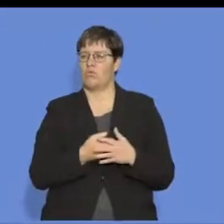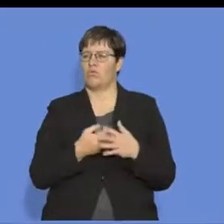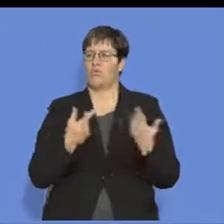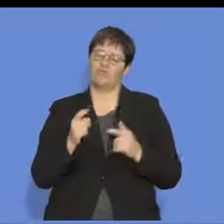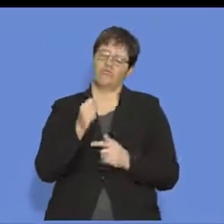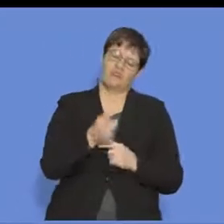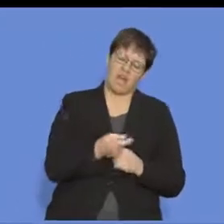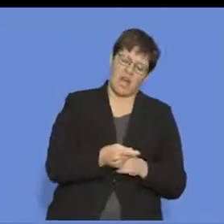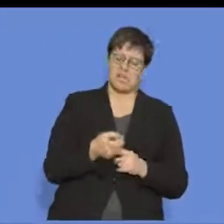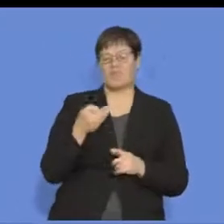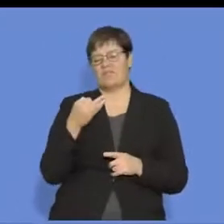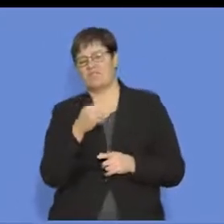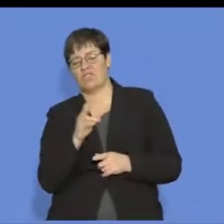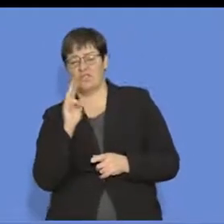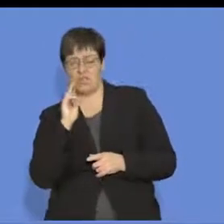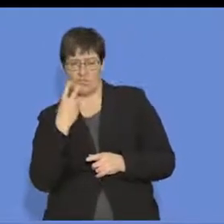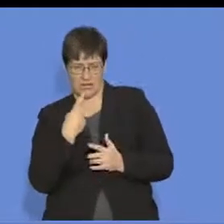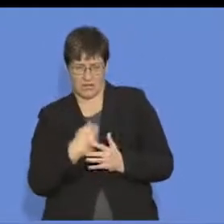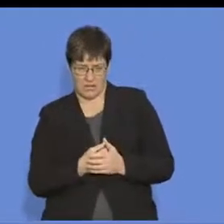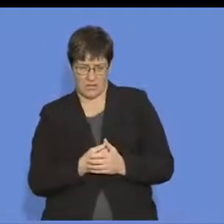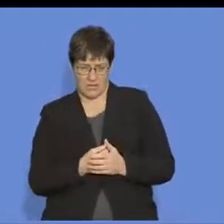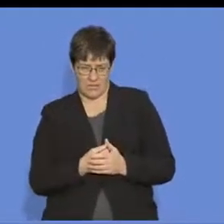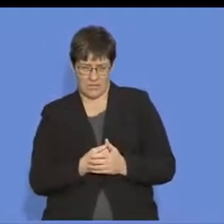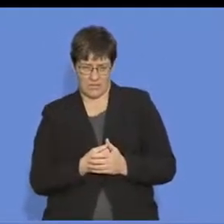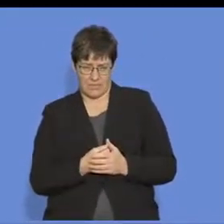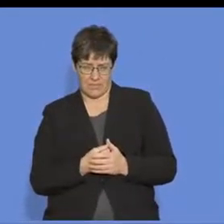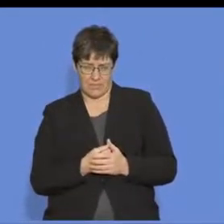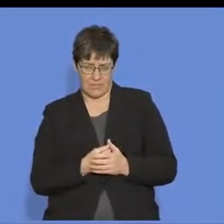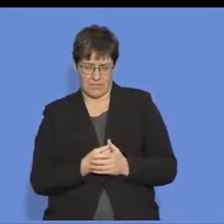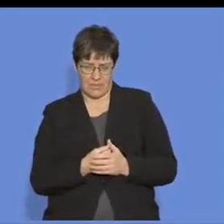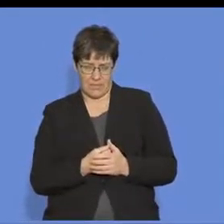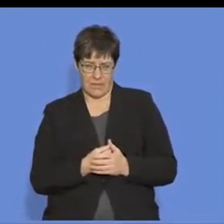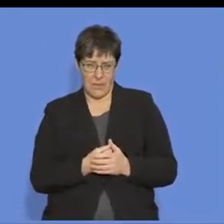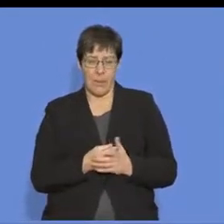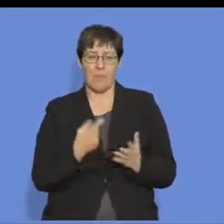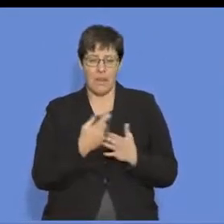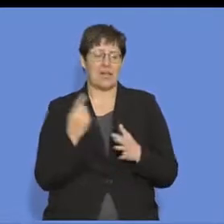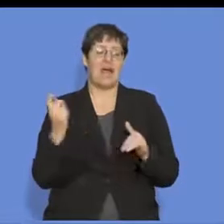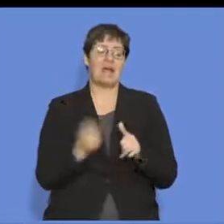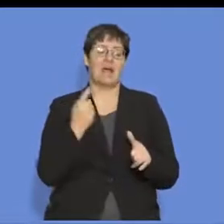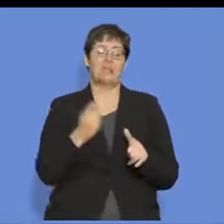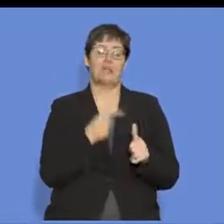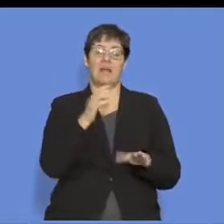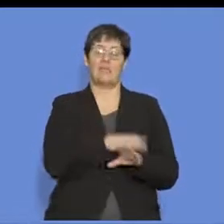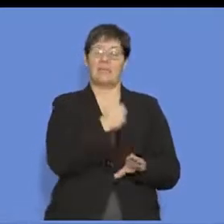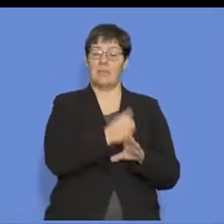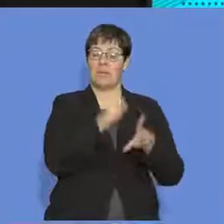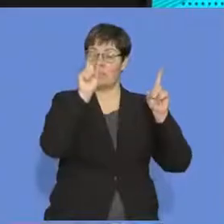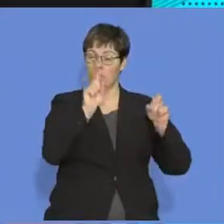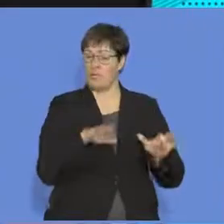that's what we can do. But now, if we apply the fundamental principle of counting,